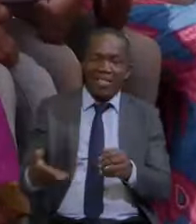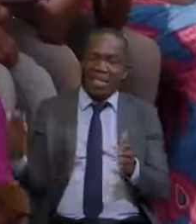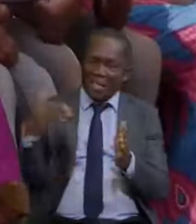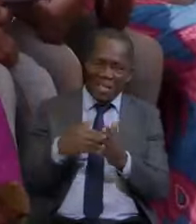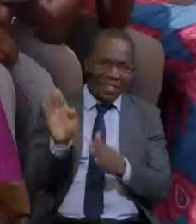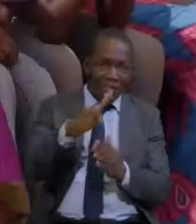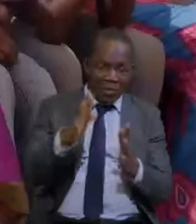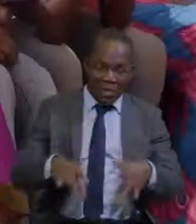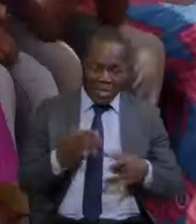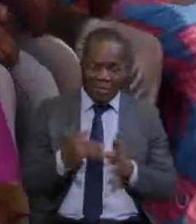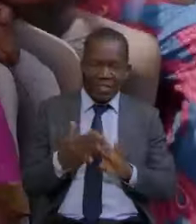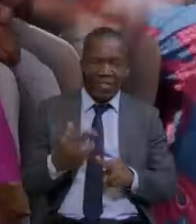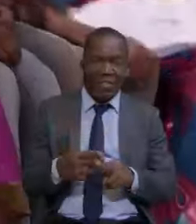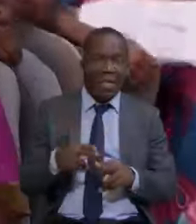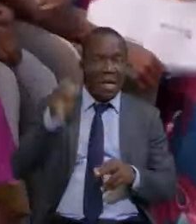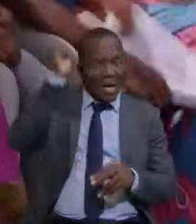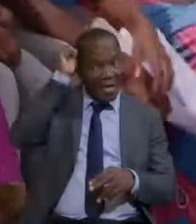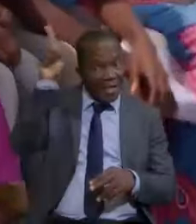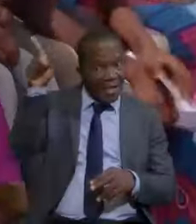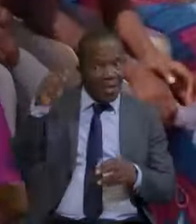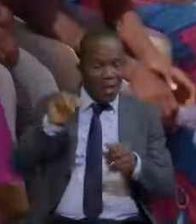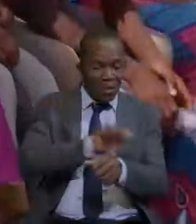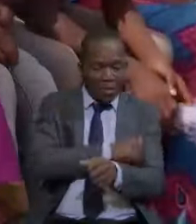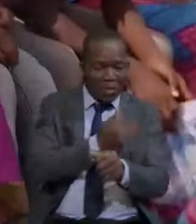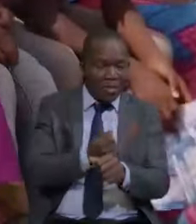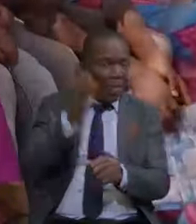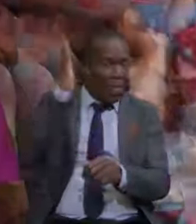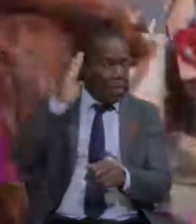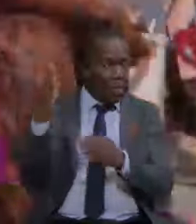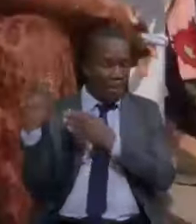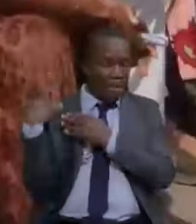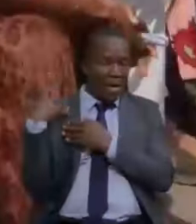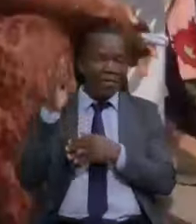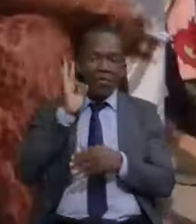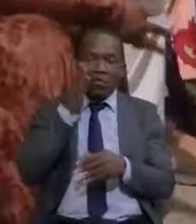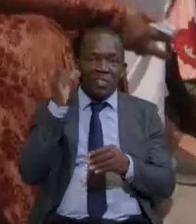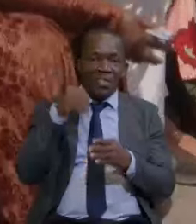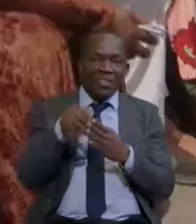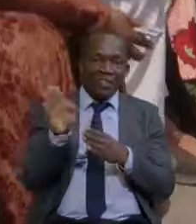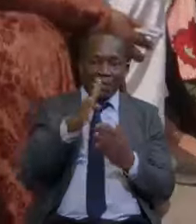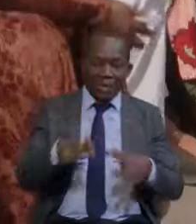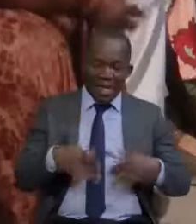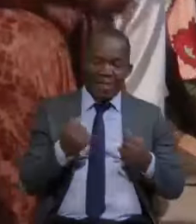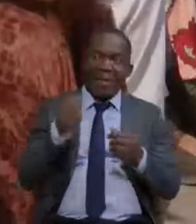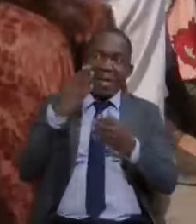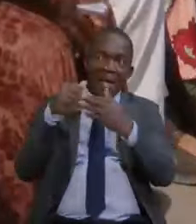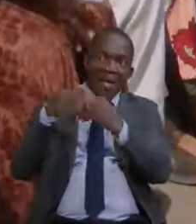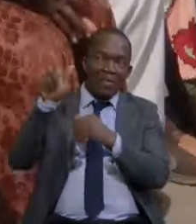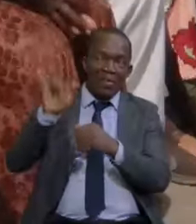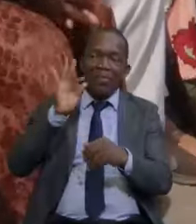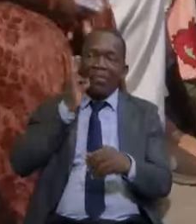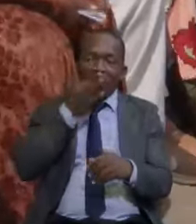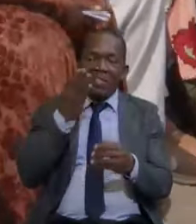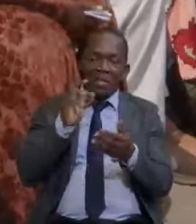life will bear fruit, heavenly fruit, will bear fruit, a righteous fruit, will bear fruit, a fruit